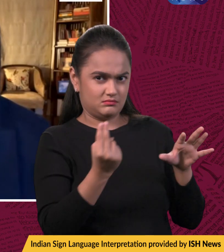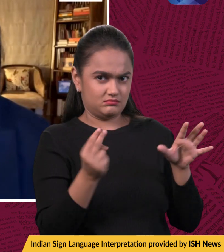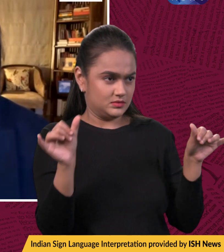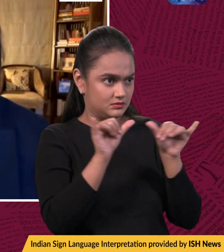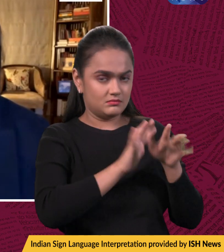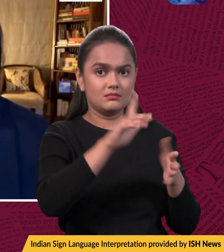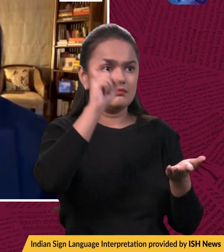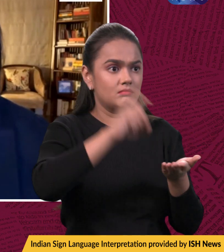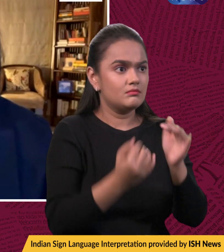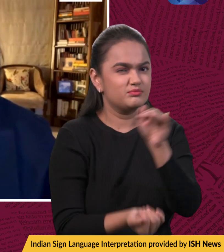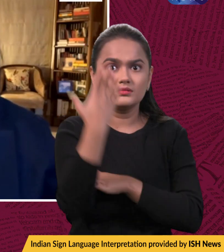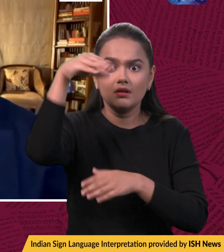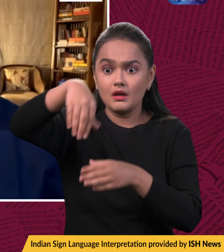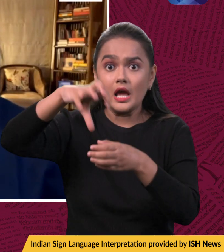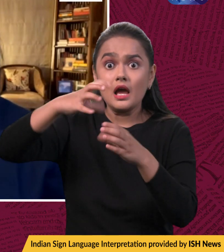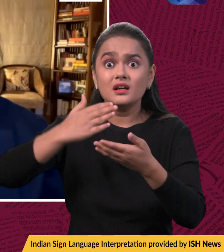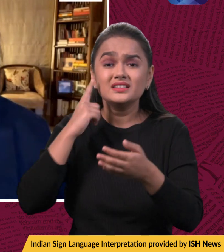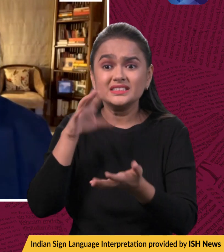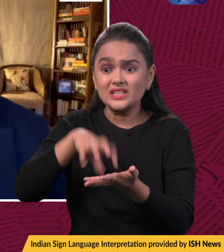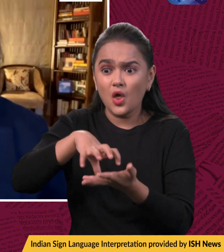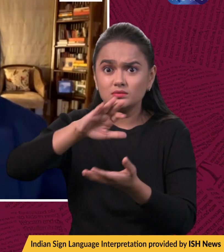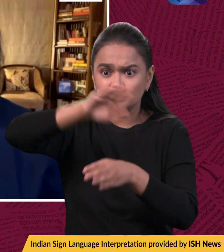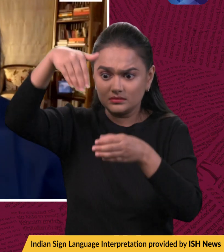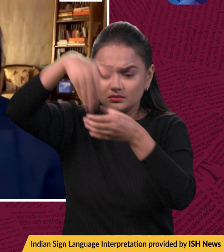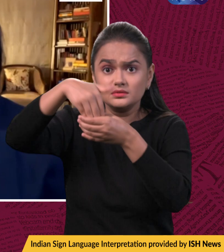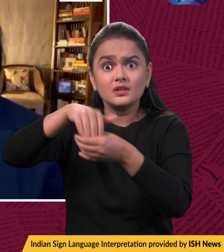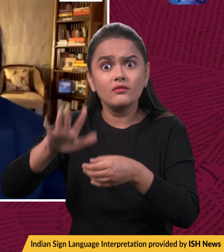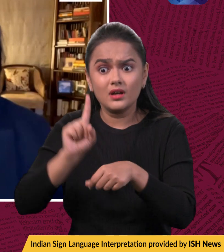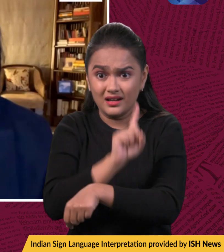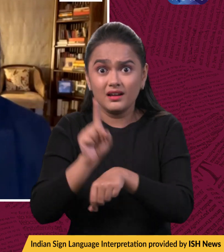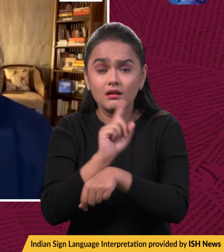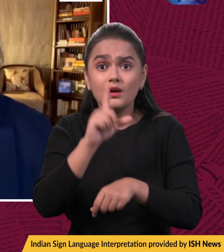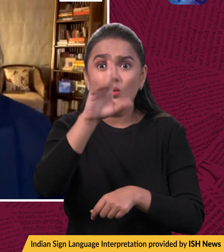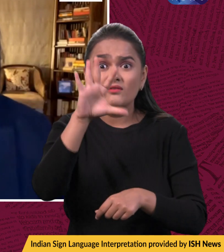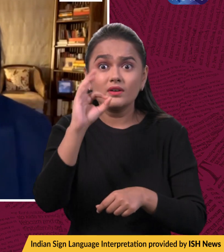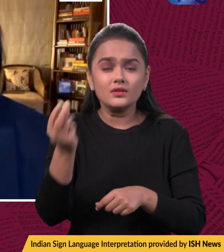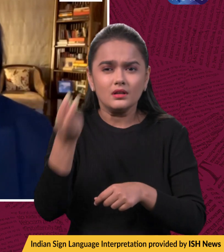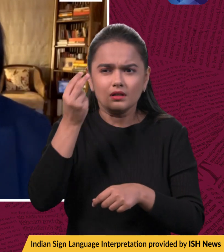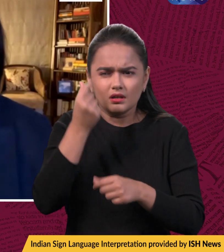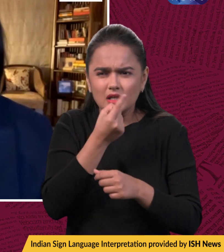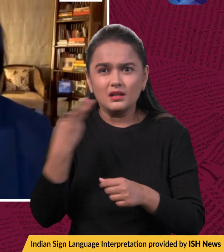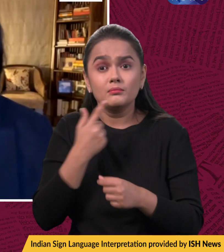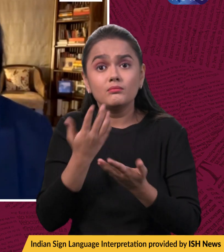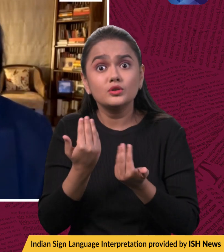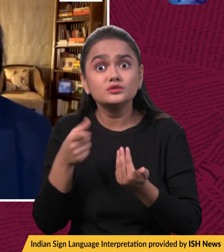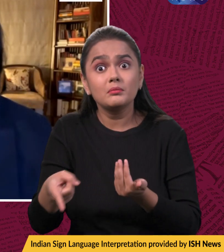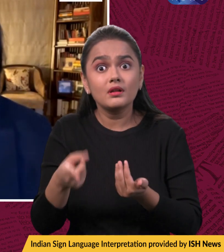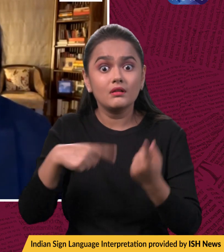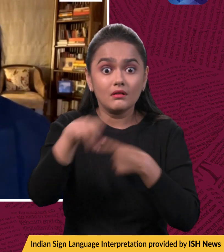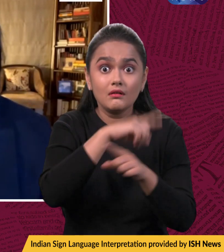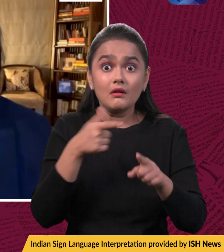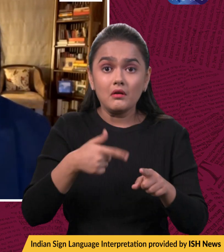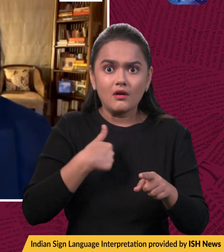allow, it has technology that can print 150 eyes per hour. According to experts, it is the potential for a fully